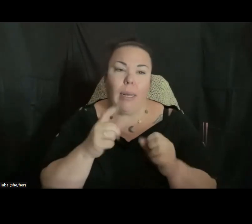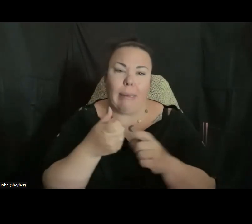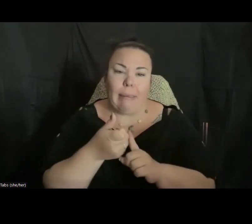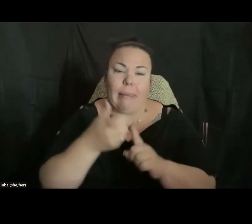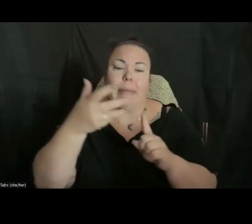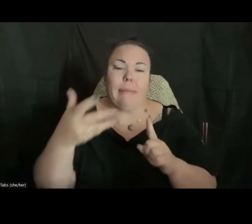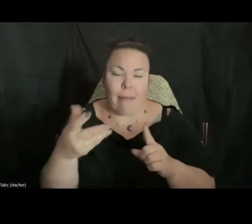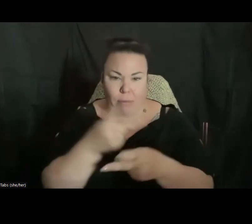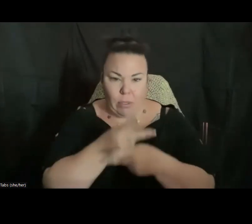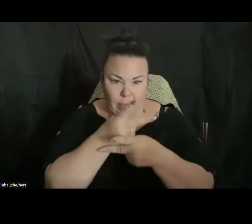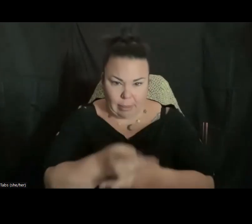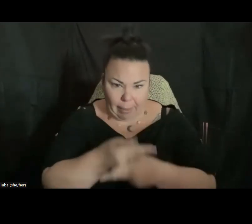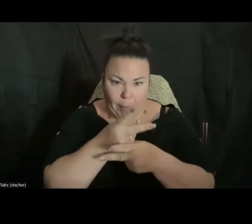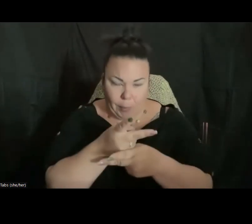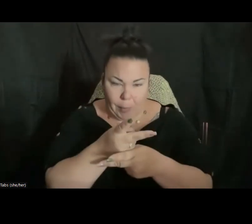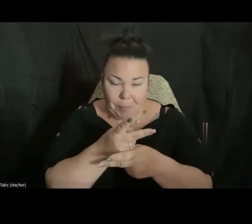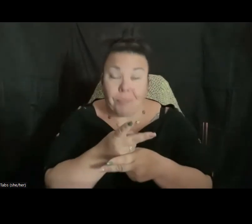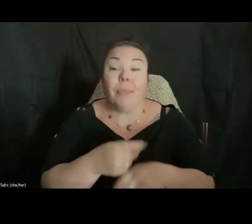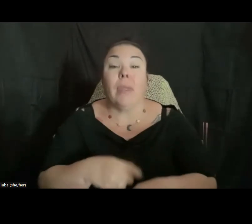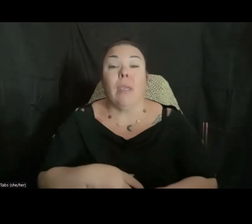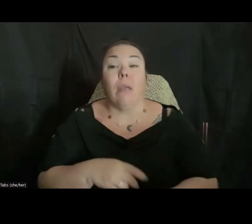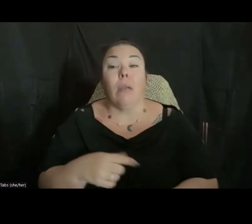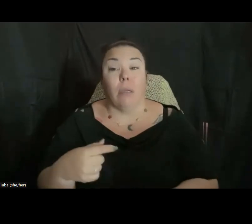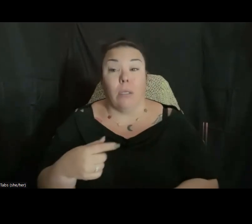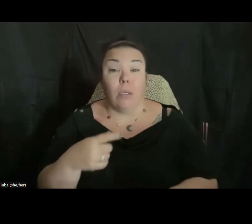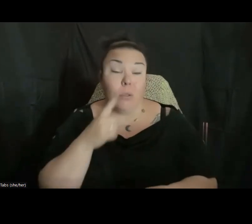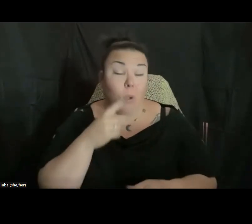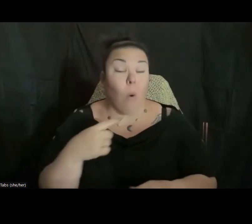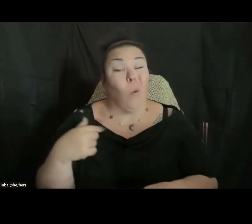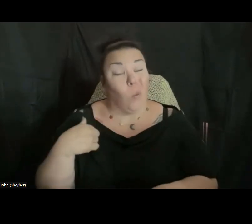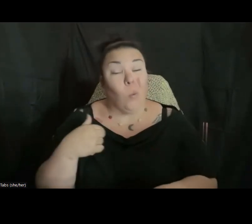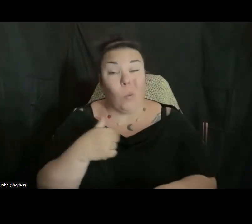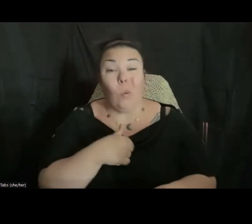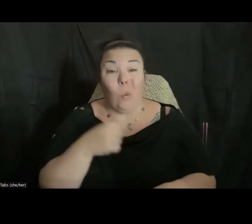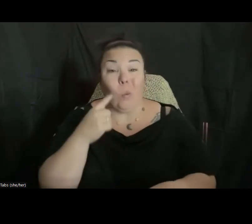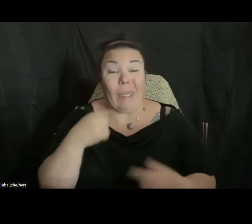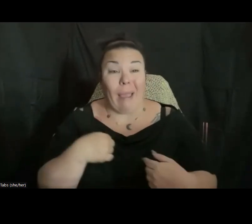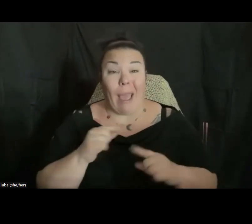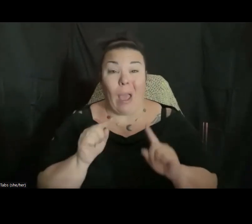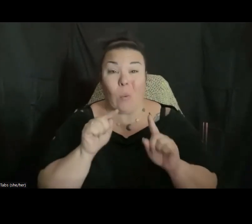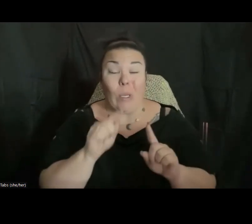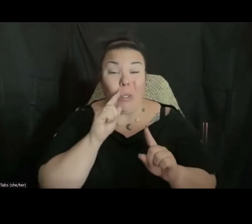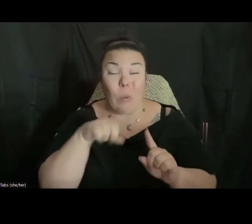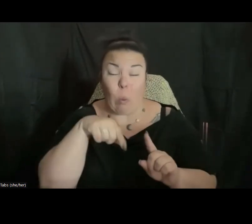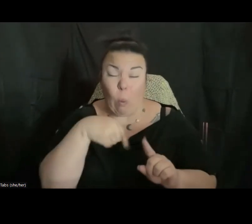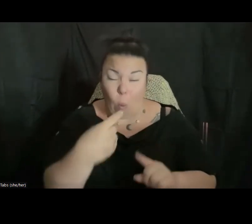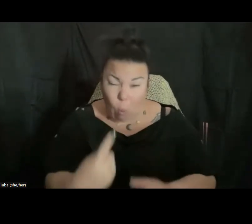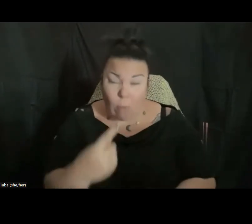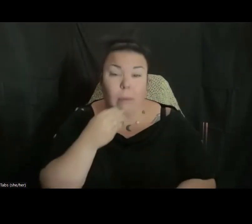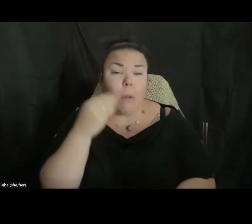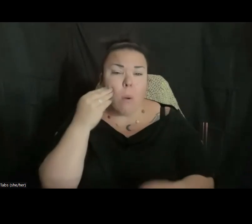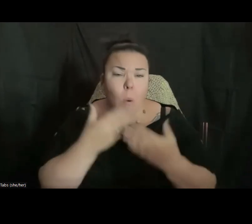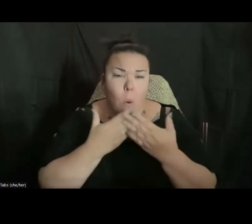homes. And so we went to the only homeless shelter in all of our city here in